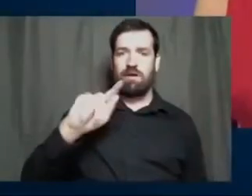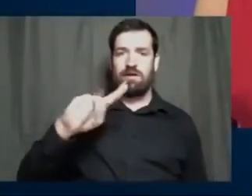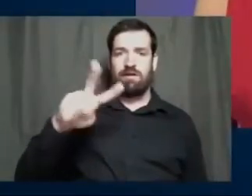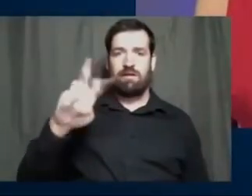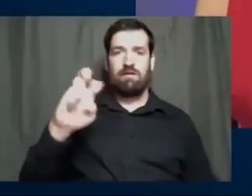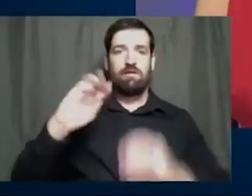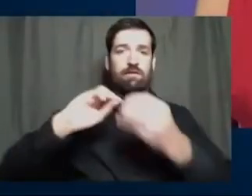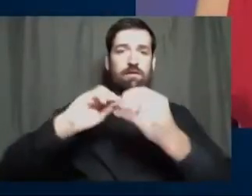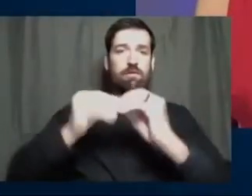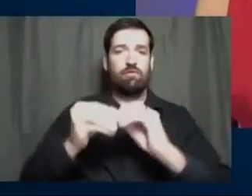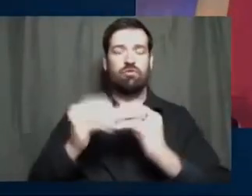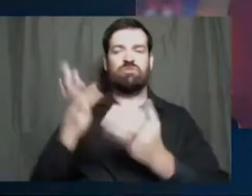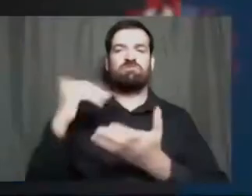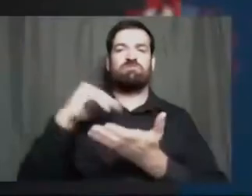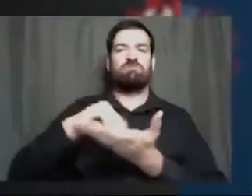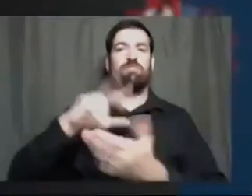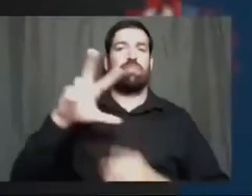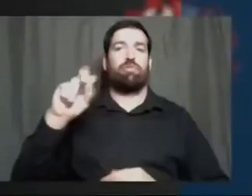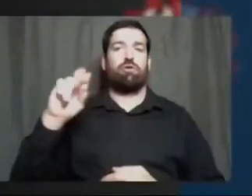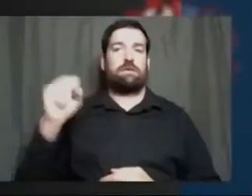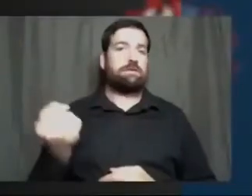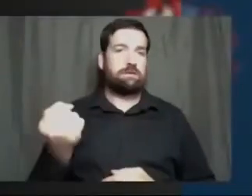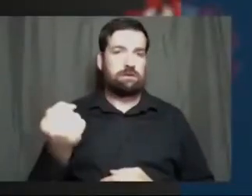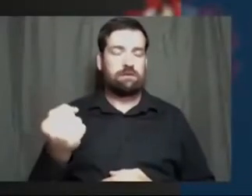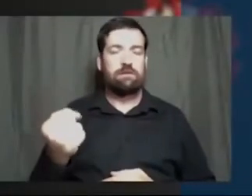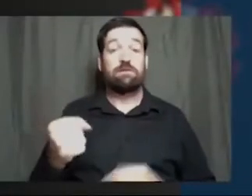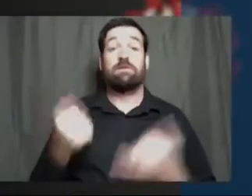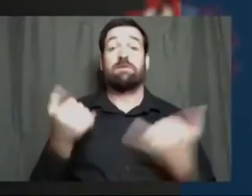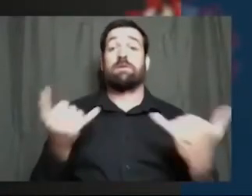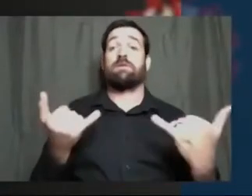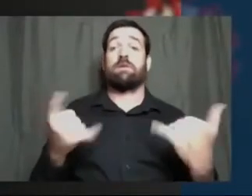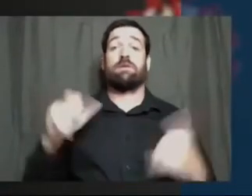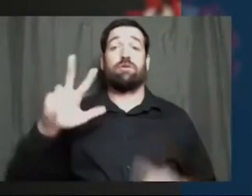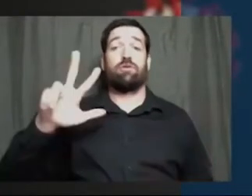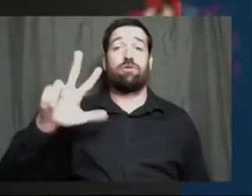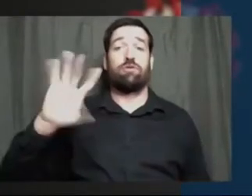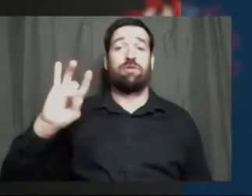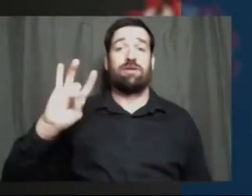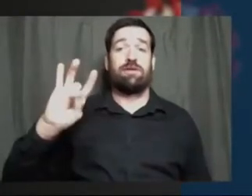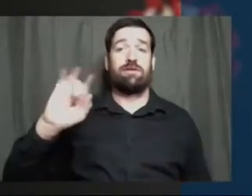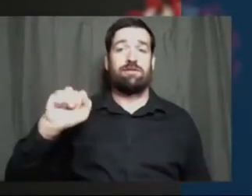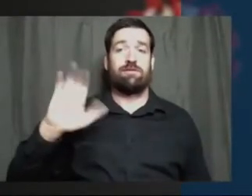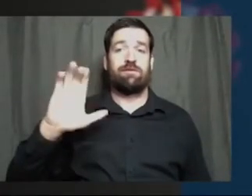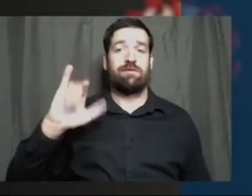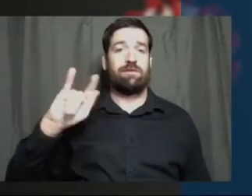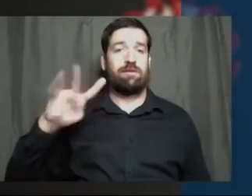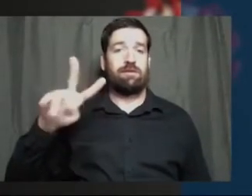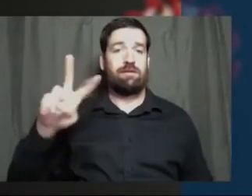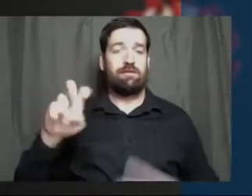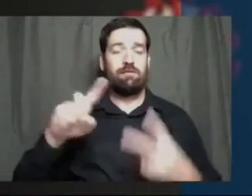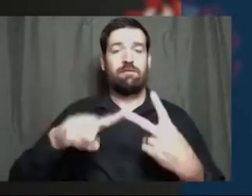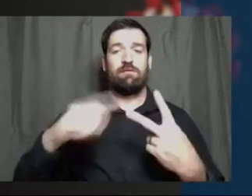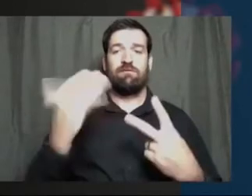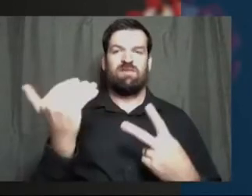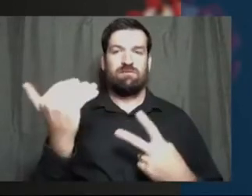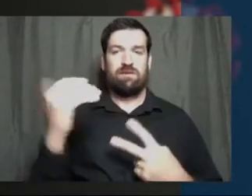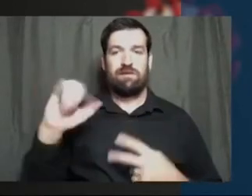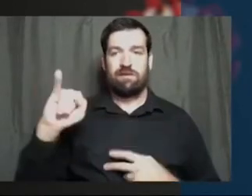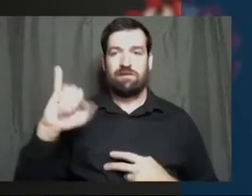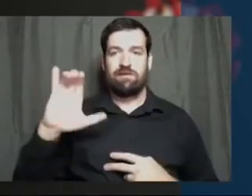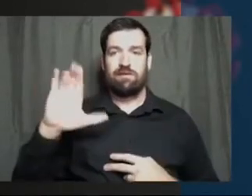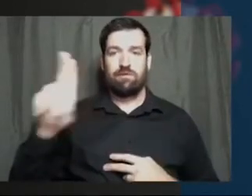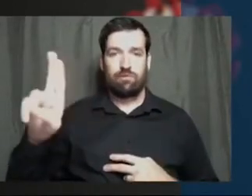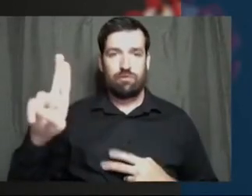mid-30s range for active infections. Today we have 38 active infections with 15 in the ICU and 9 of those on